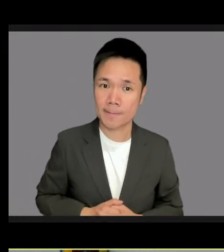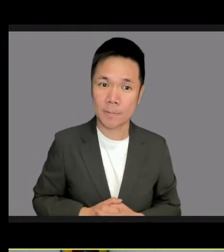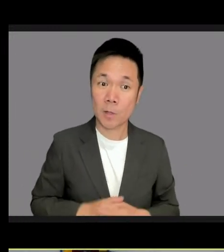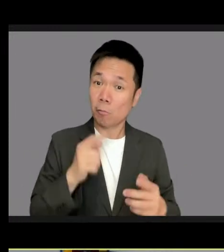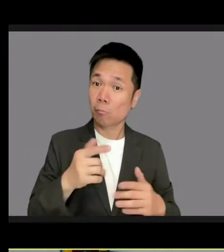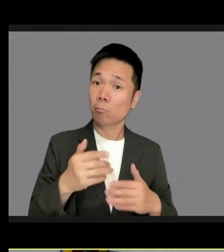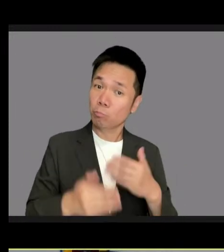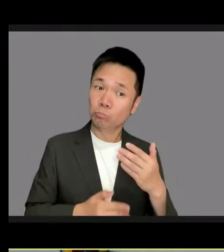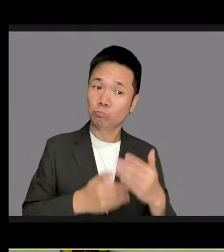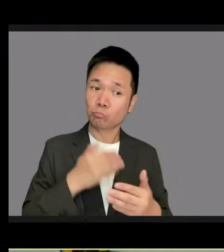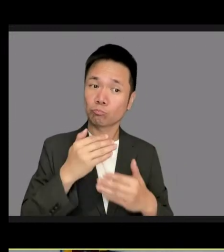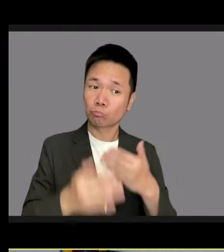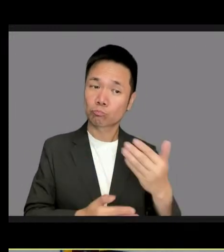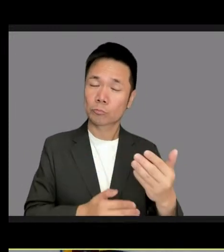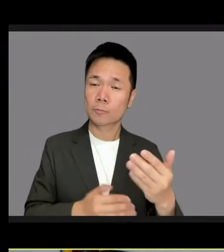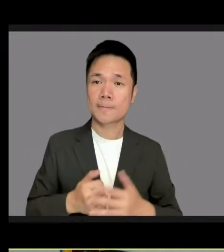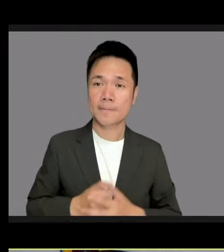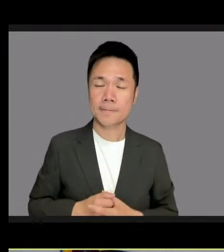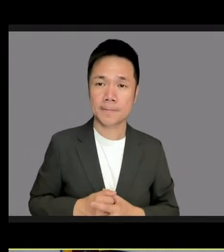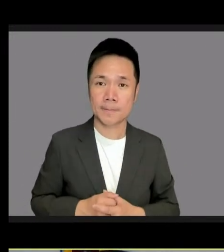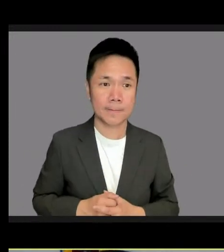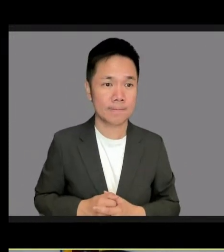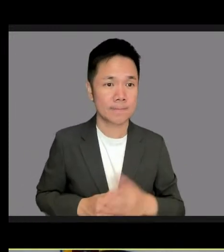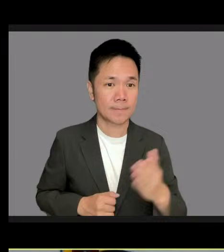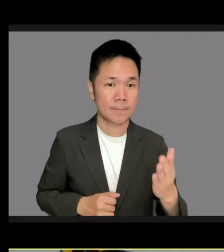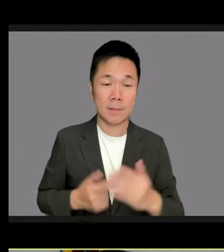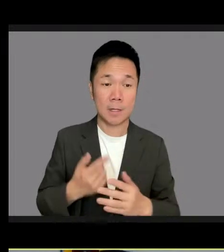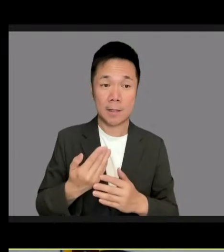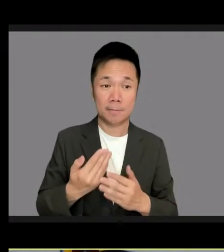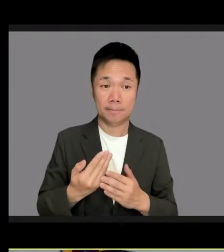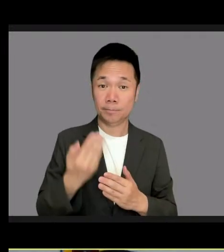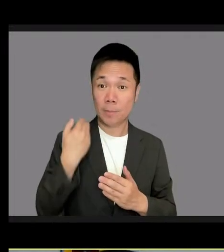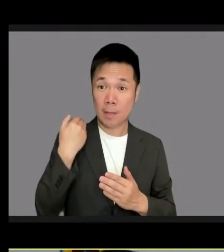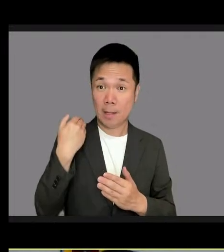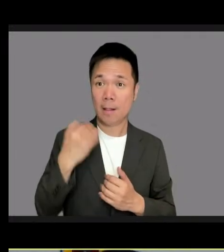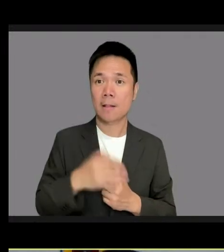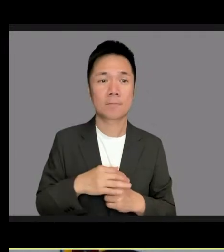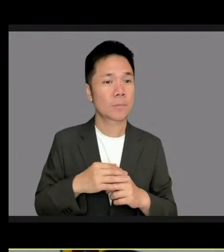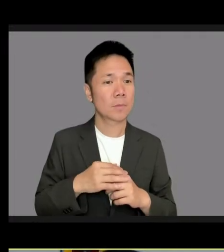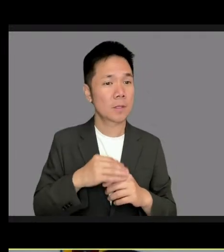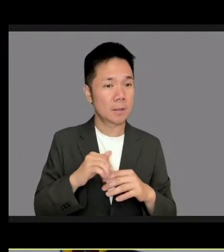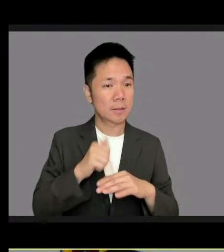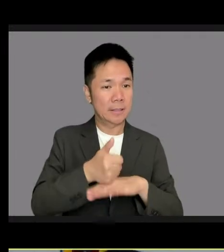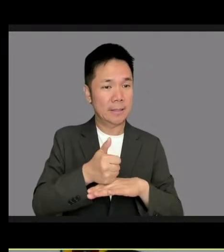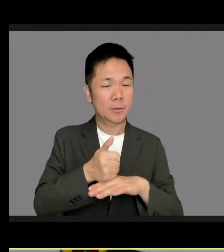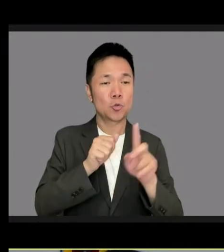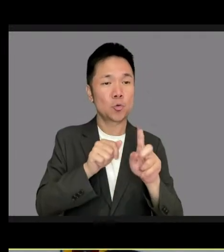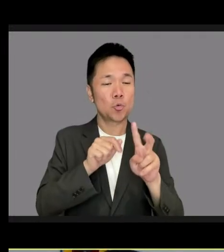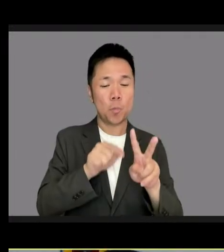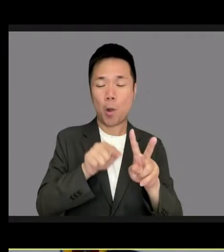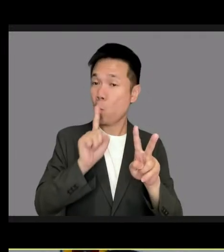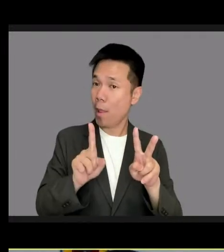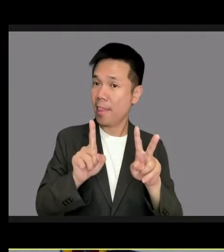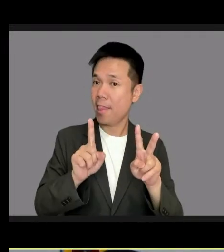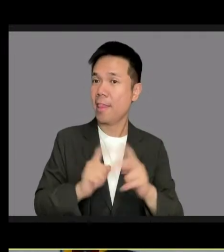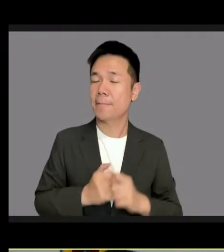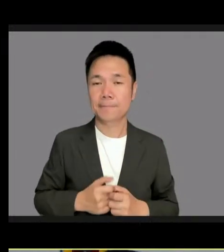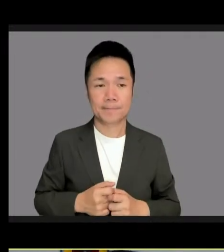into consideration, and that was something to WCAG 2.1 came into